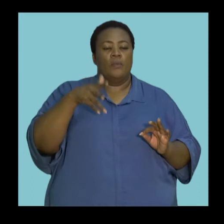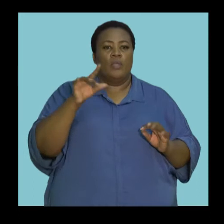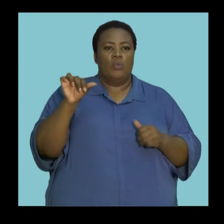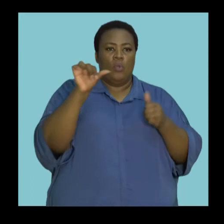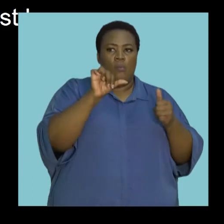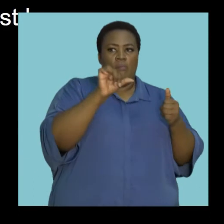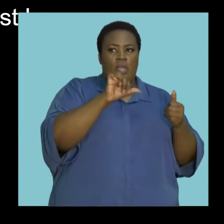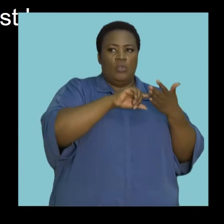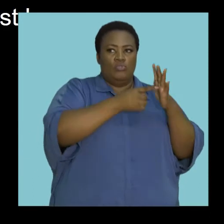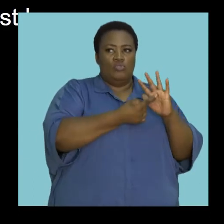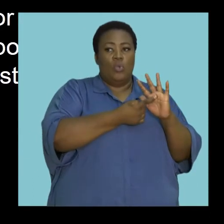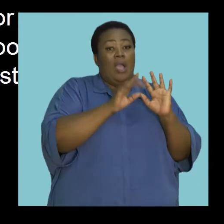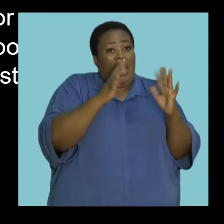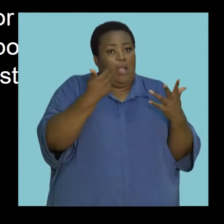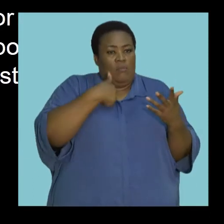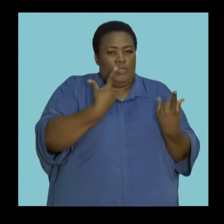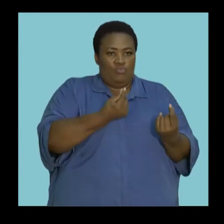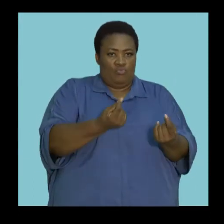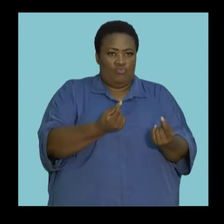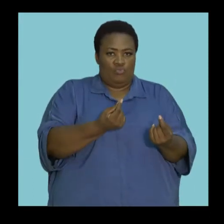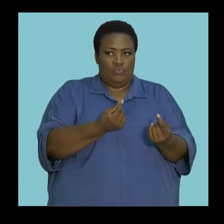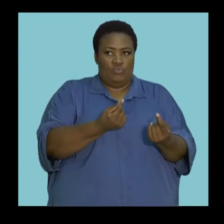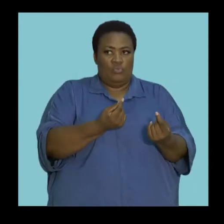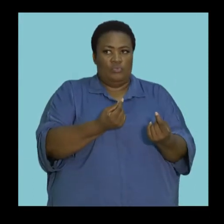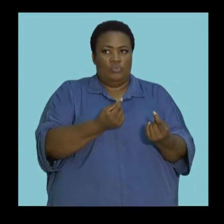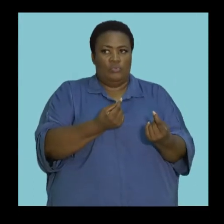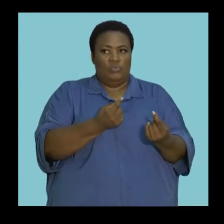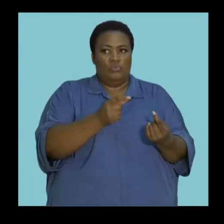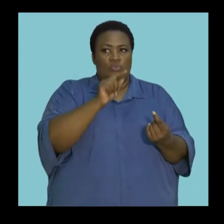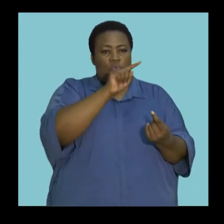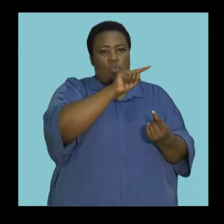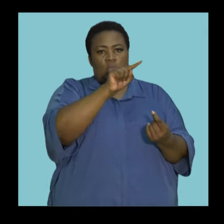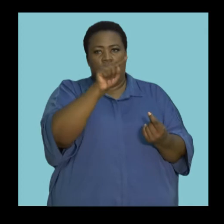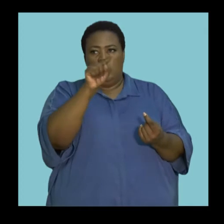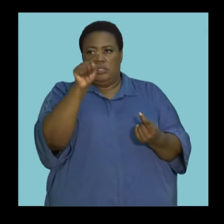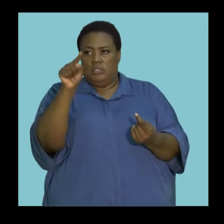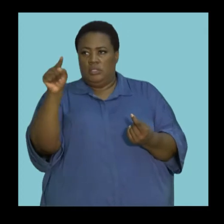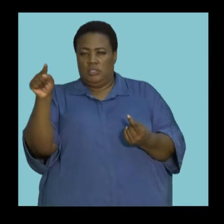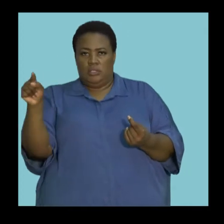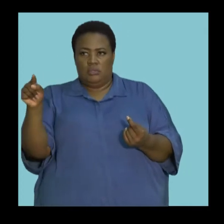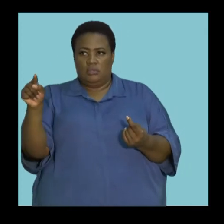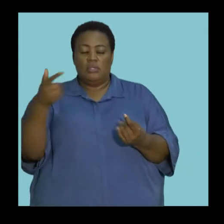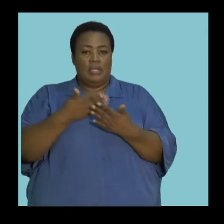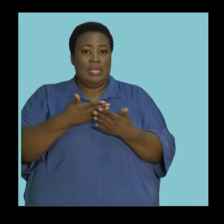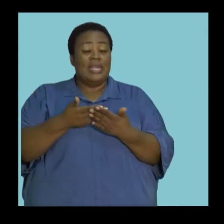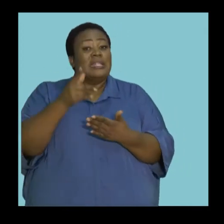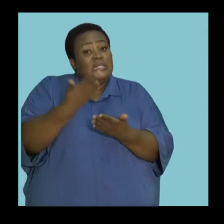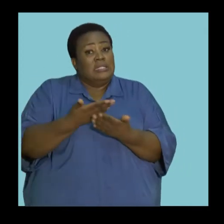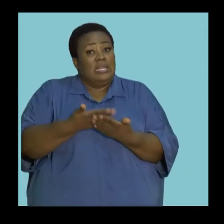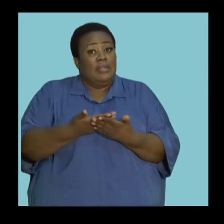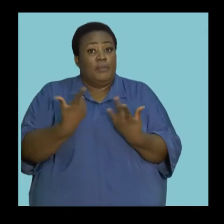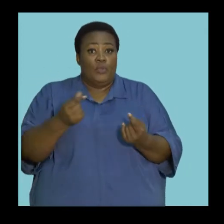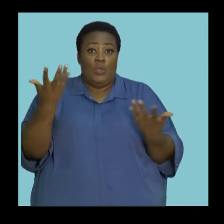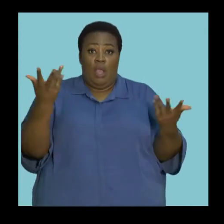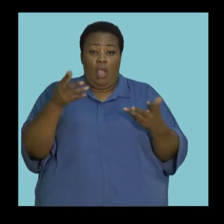together. I'm going to go back to this and I'll show you how I would have done that. So you follow the dots and you connect them freehand. And this